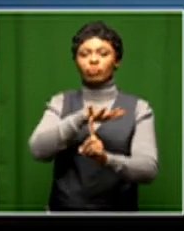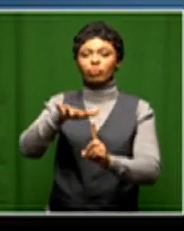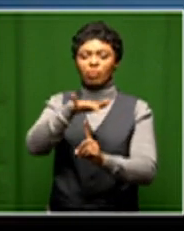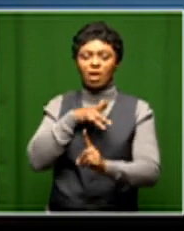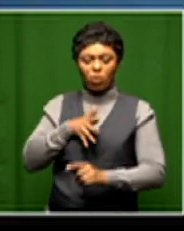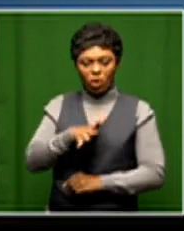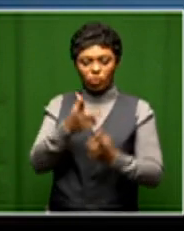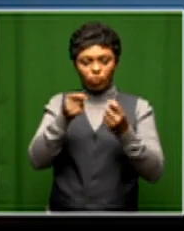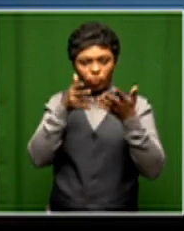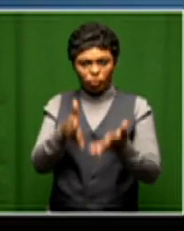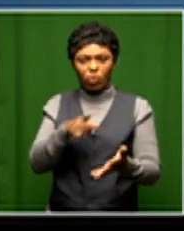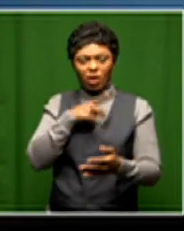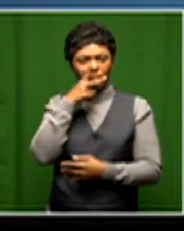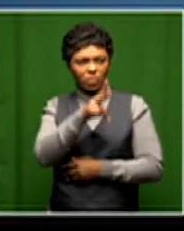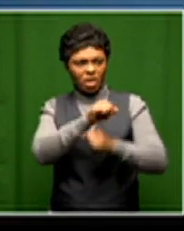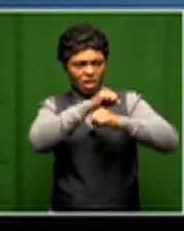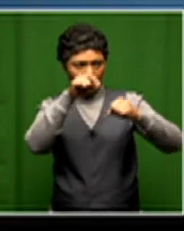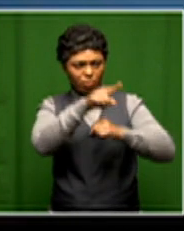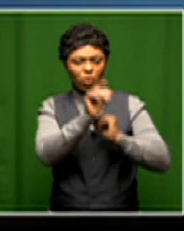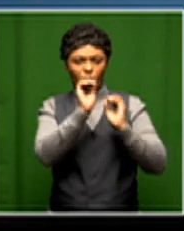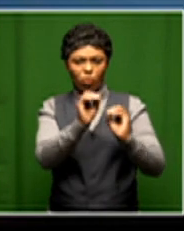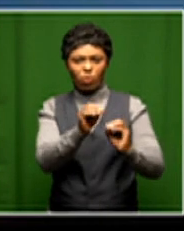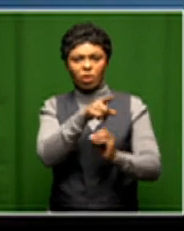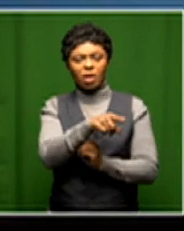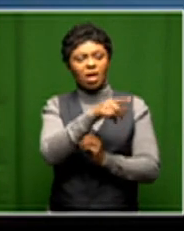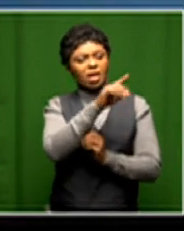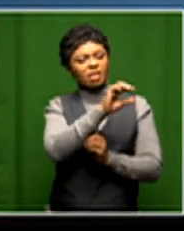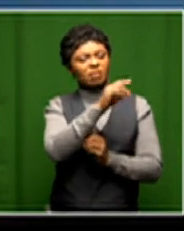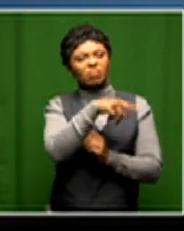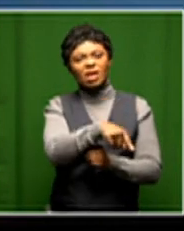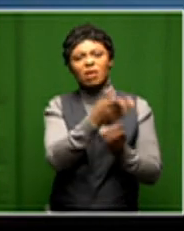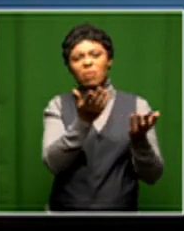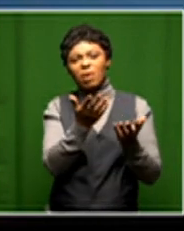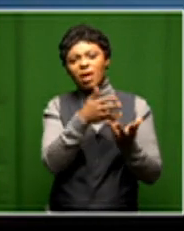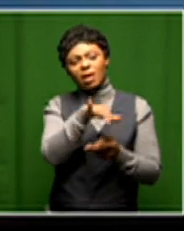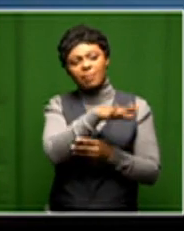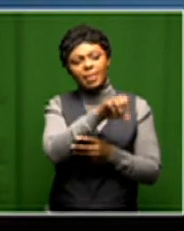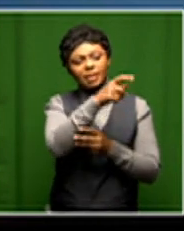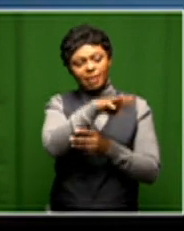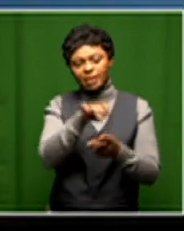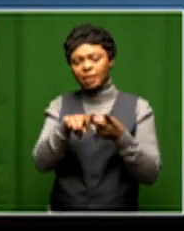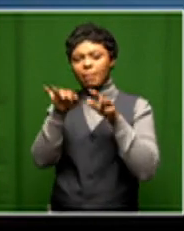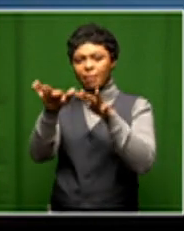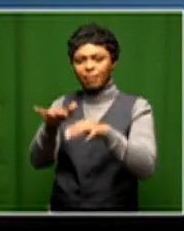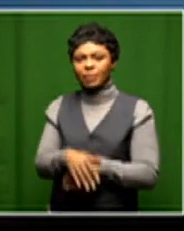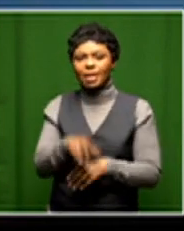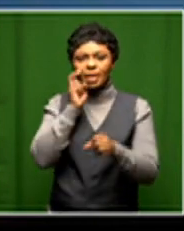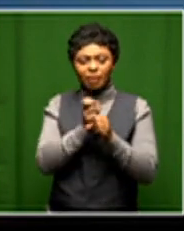because I see the gap between the space and the people. So I want to ensure that there is local beneficiation, there's